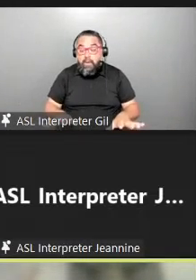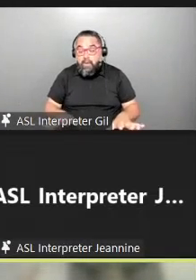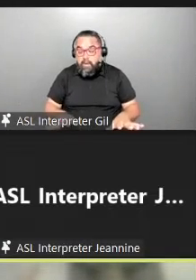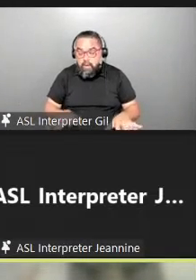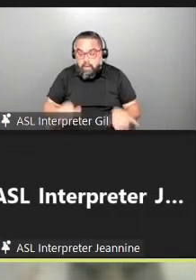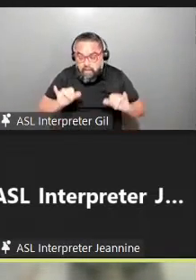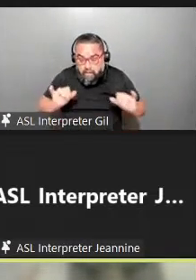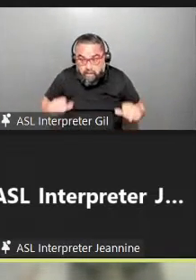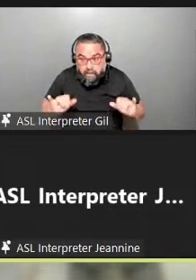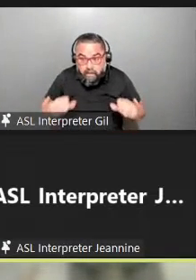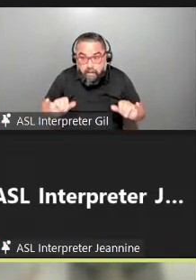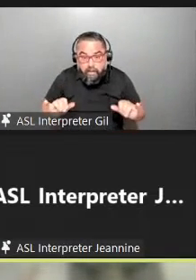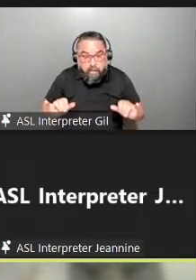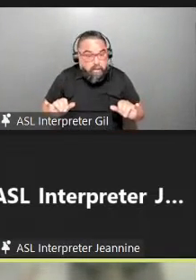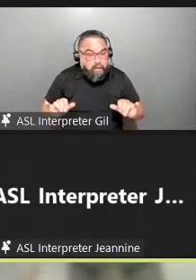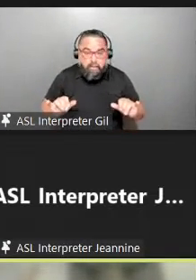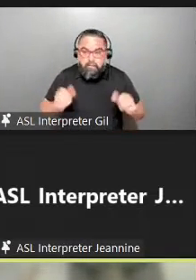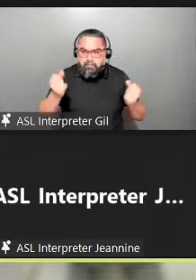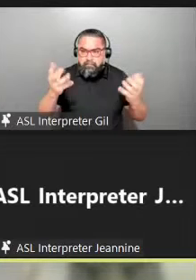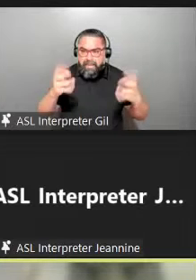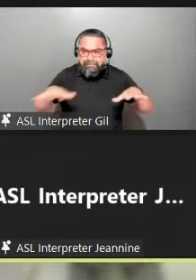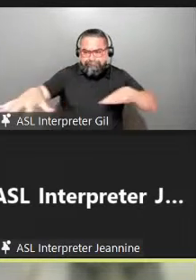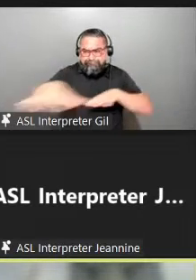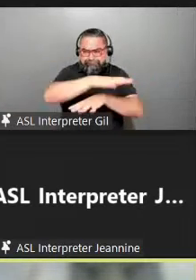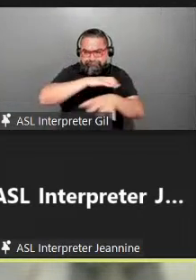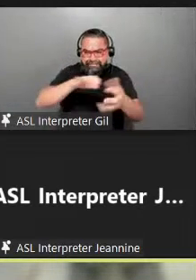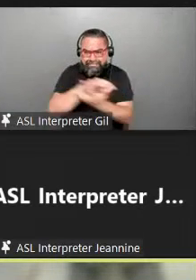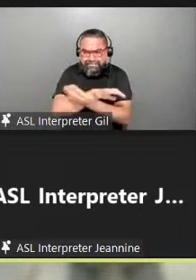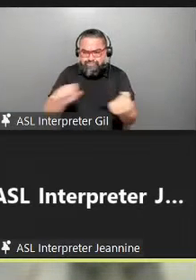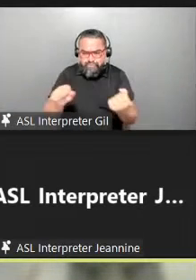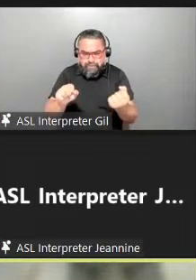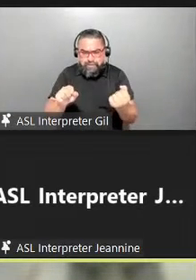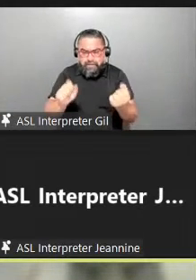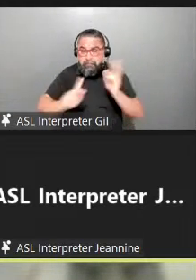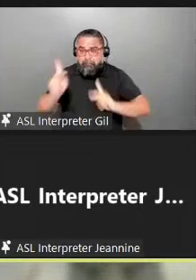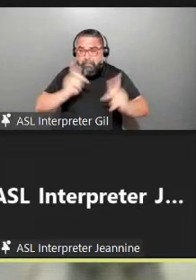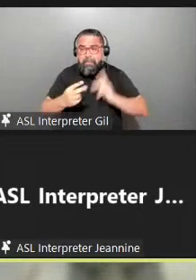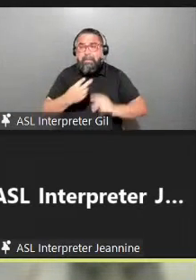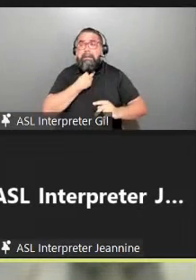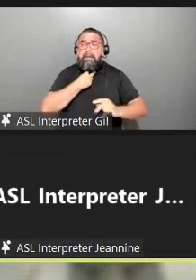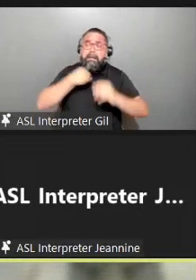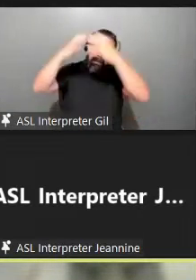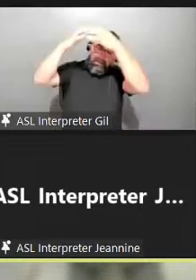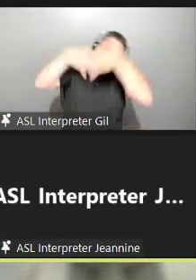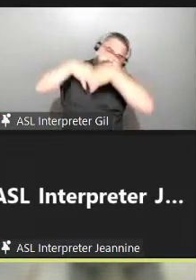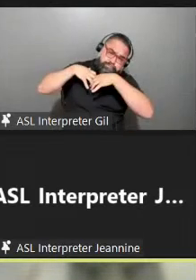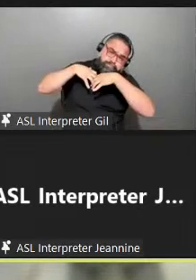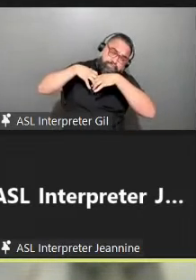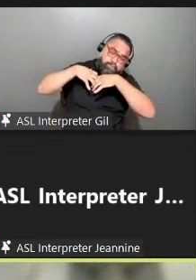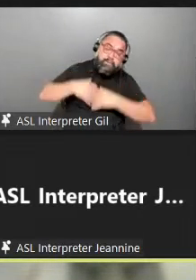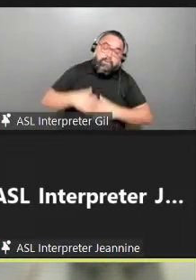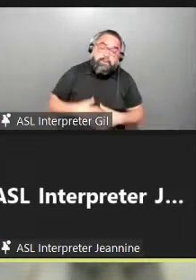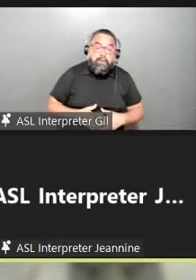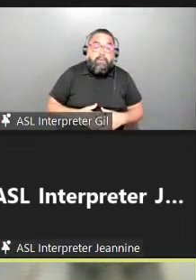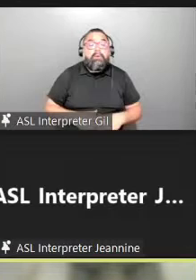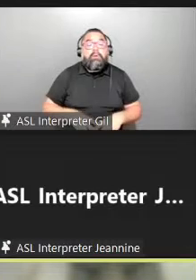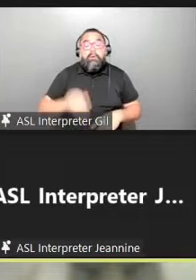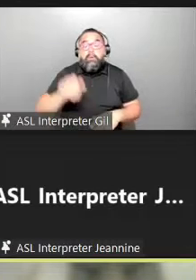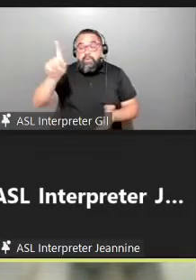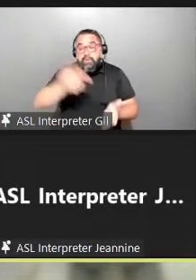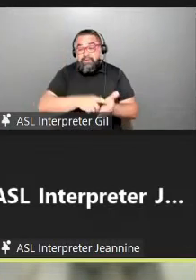A large number of people are trapped in collapsed buildings. Over 1,600 fires start, some turning into